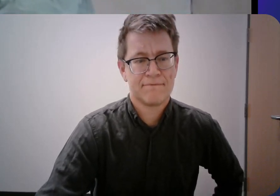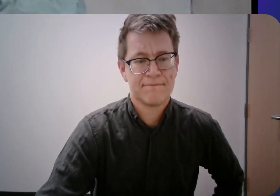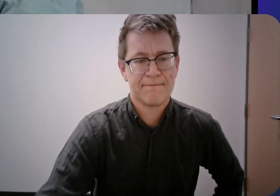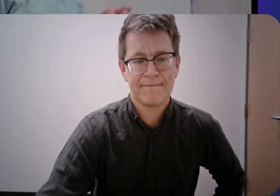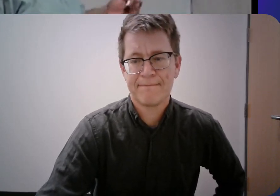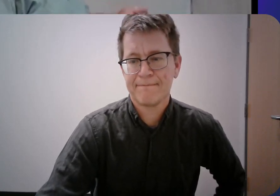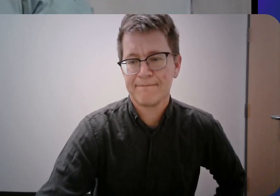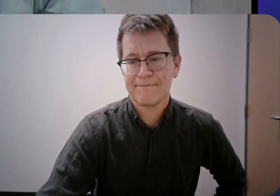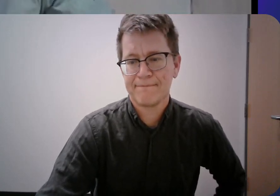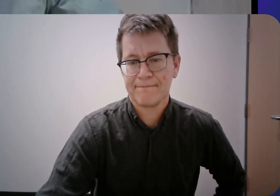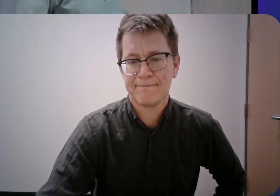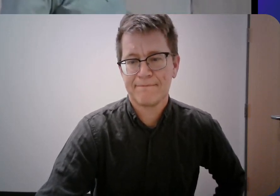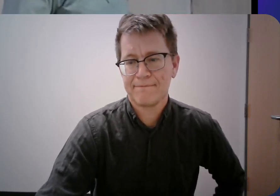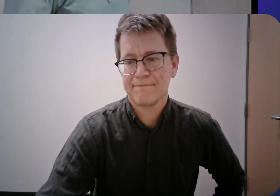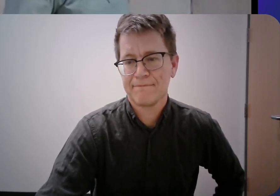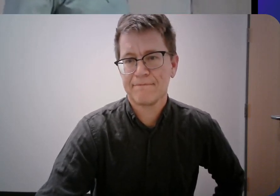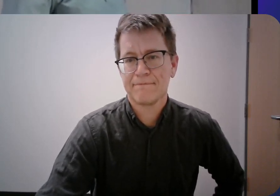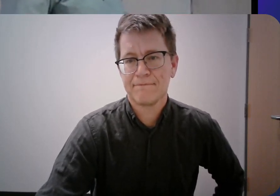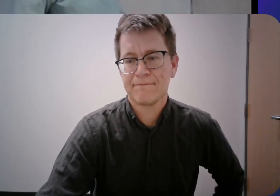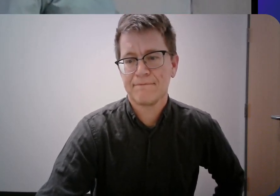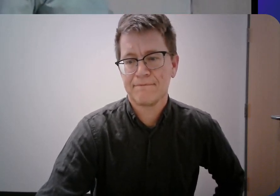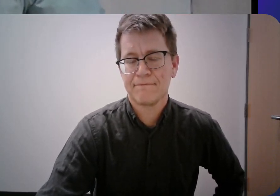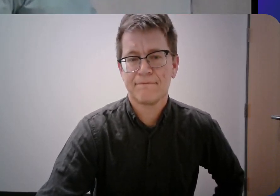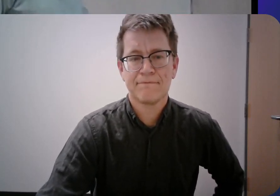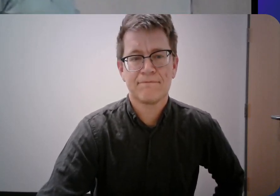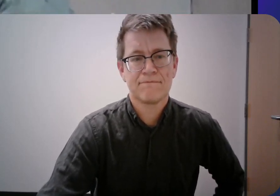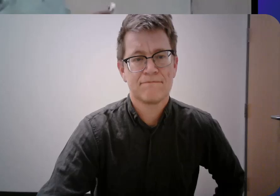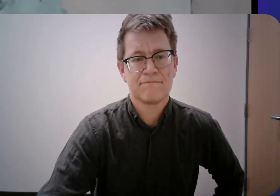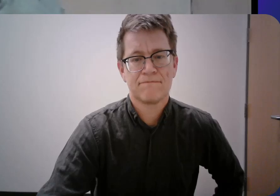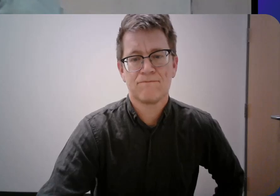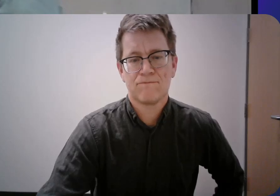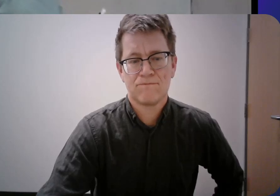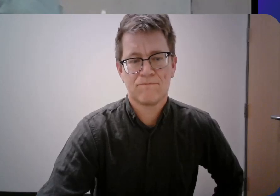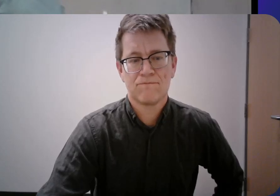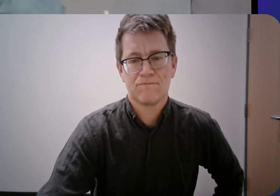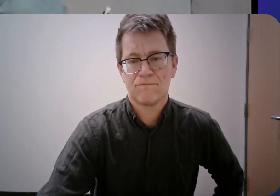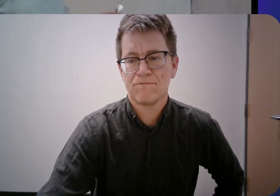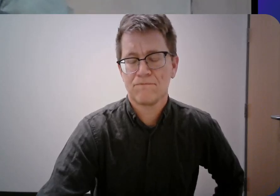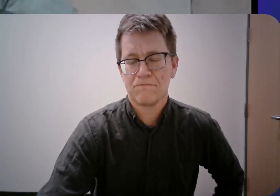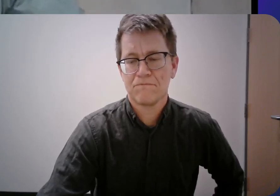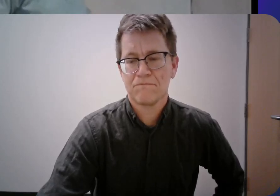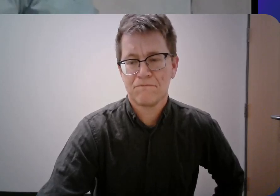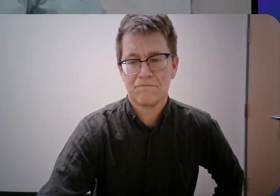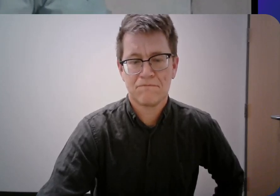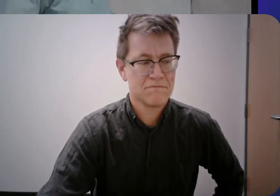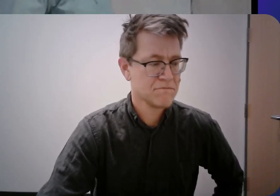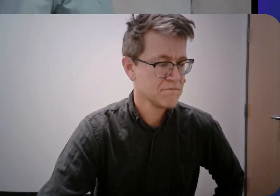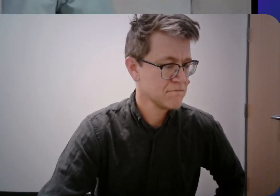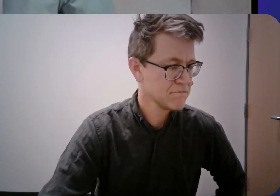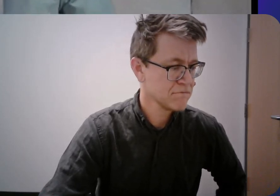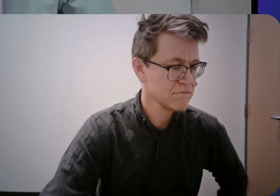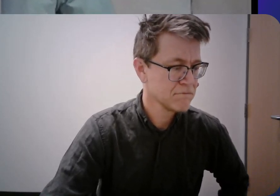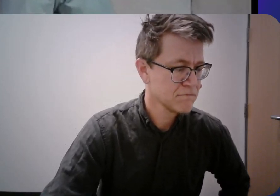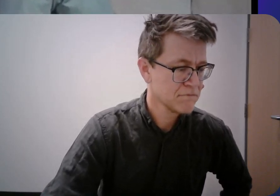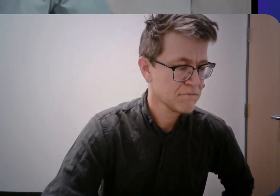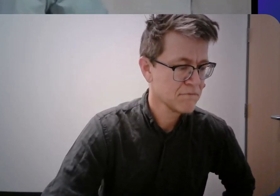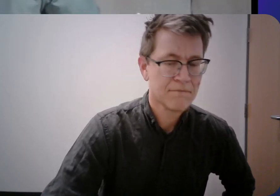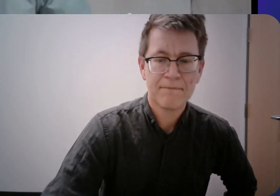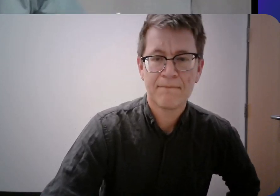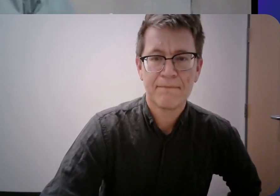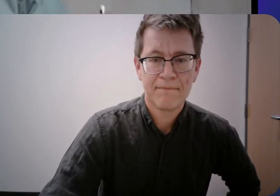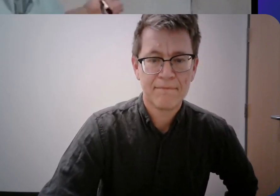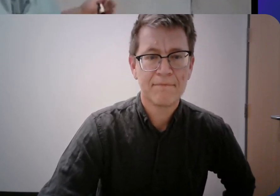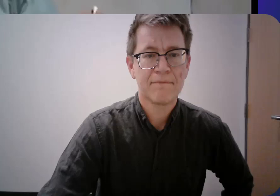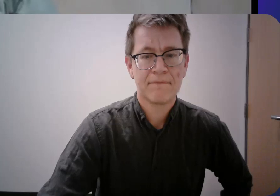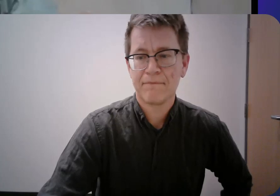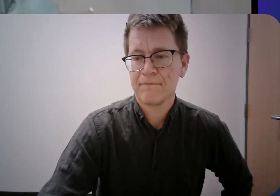bacteria, viruses, okay, spores, fungi, prions.